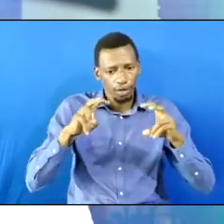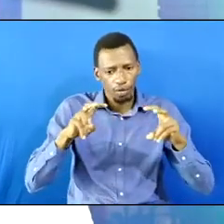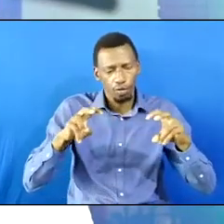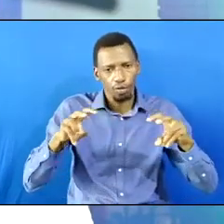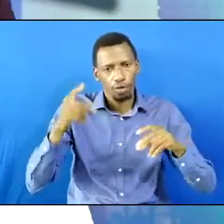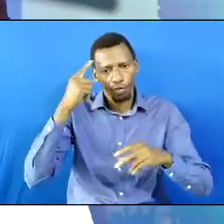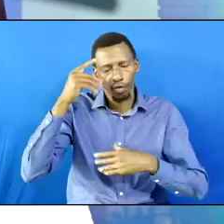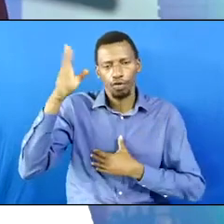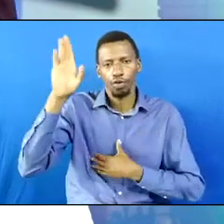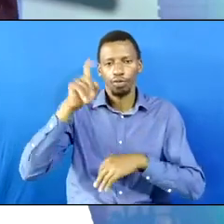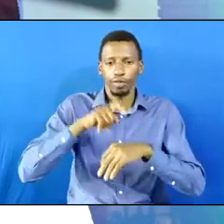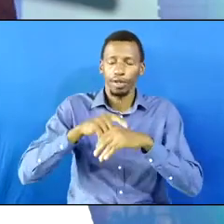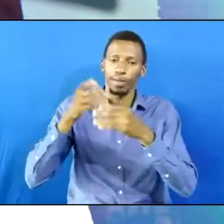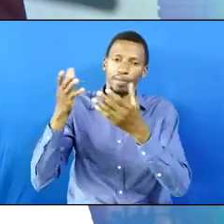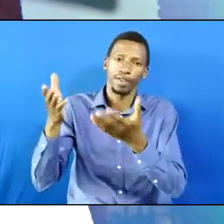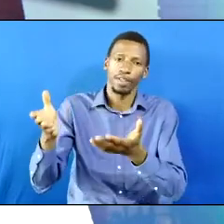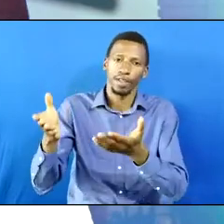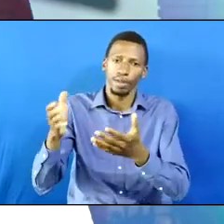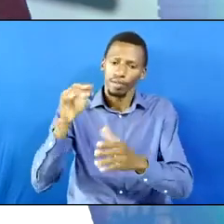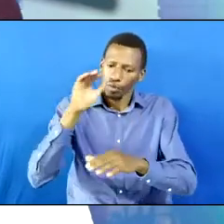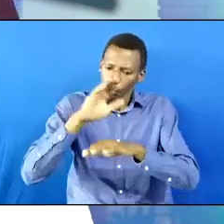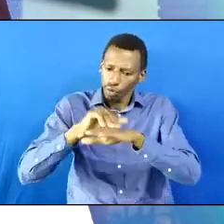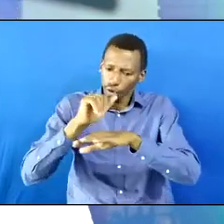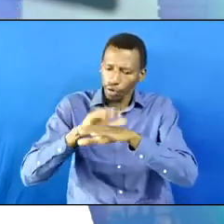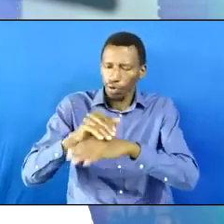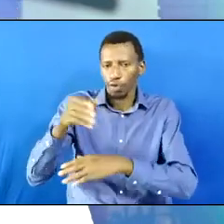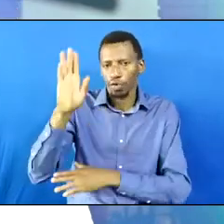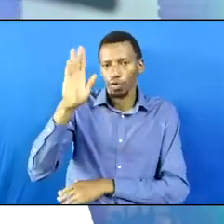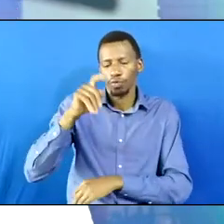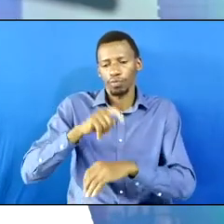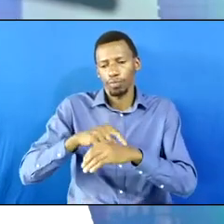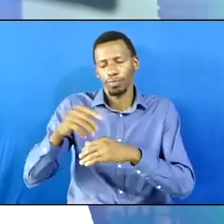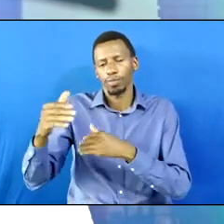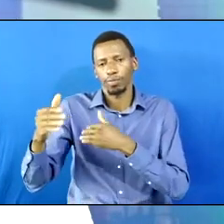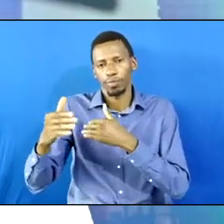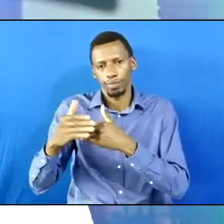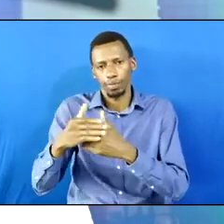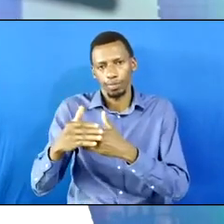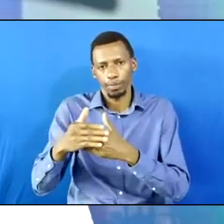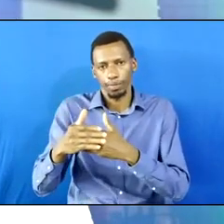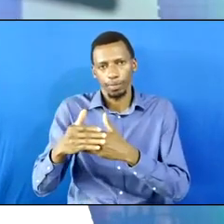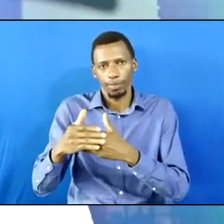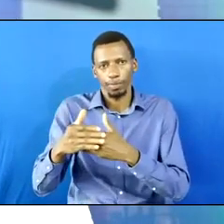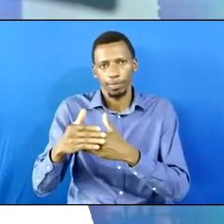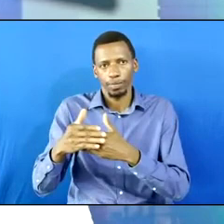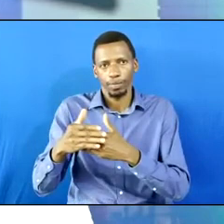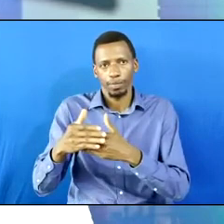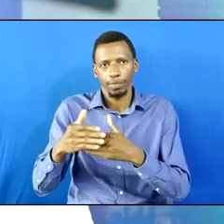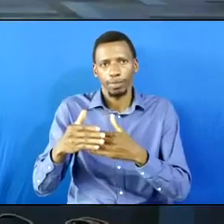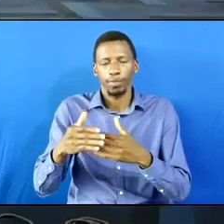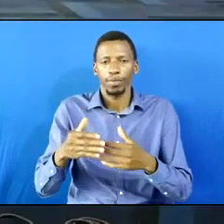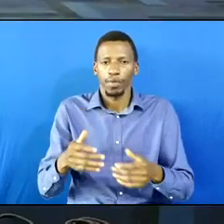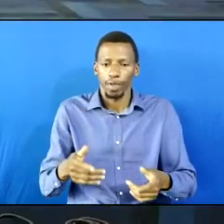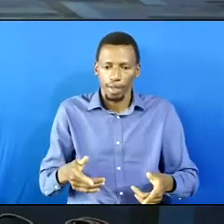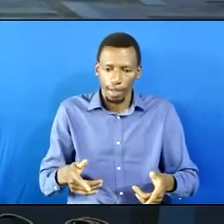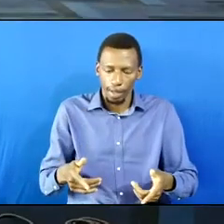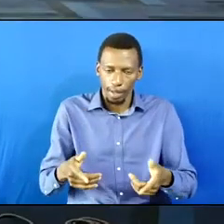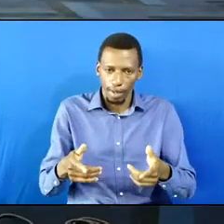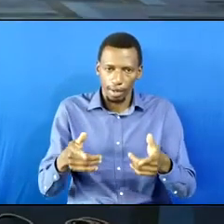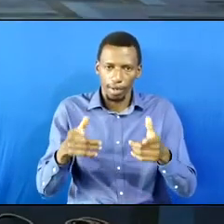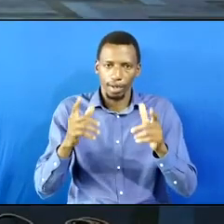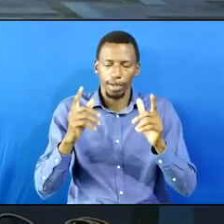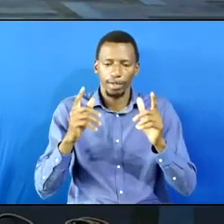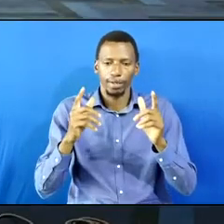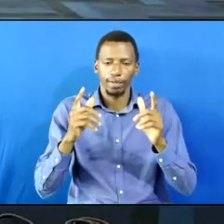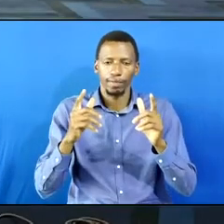him while he is near. Let the weak including you and me. Let the wicked